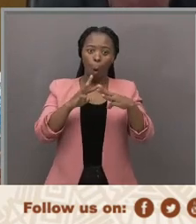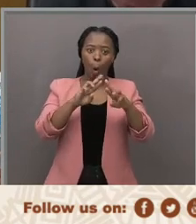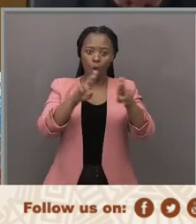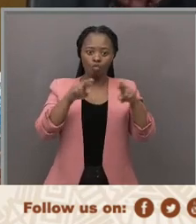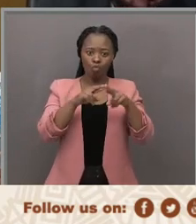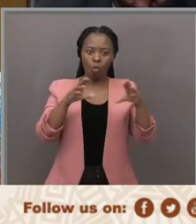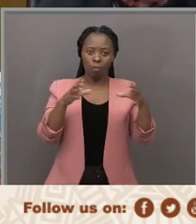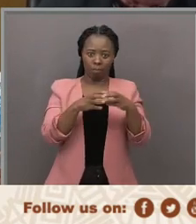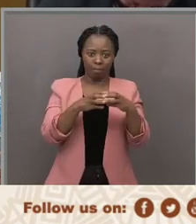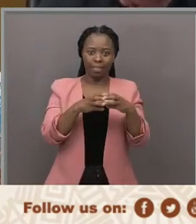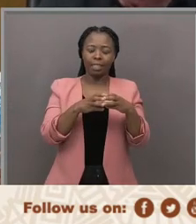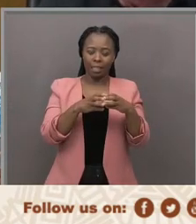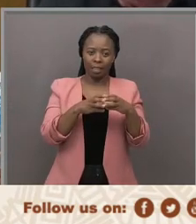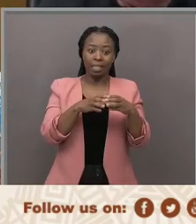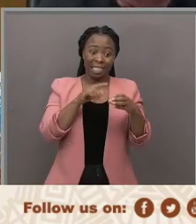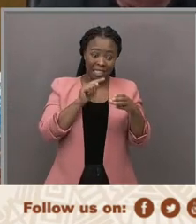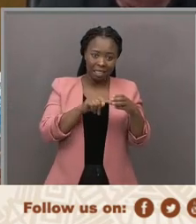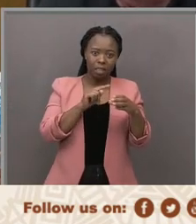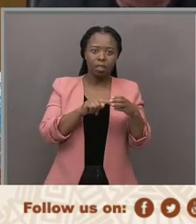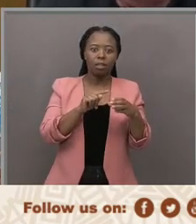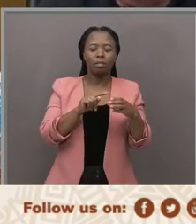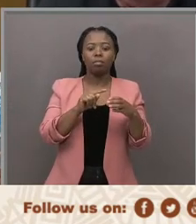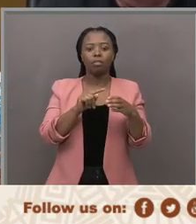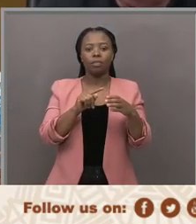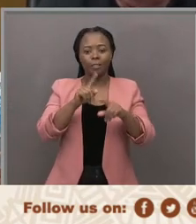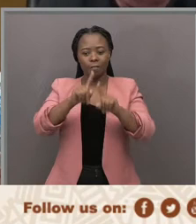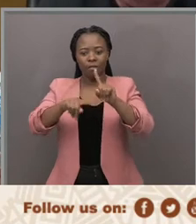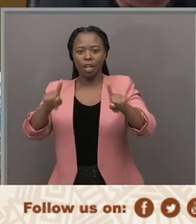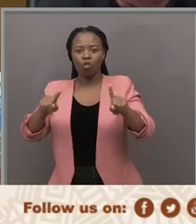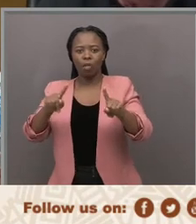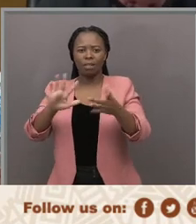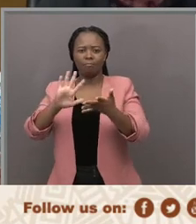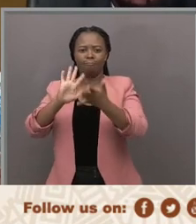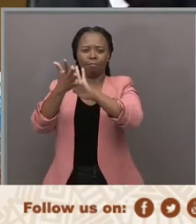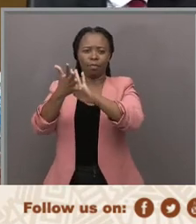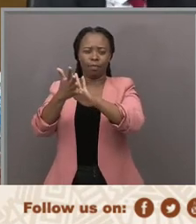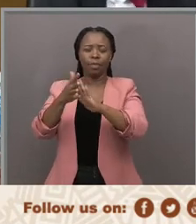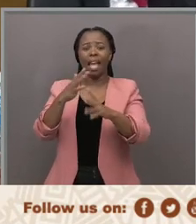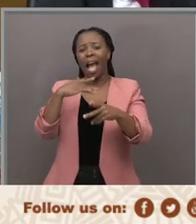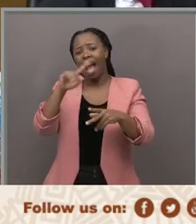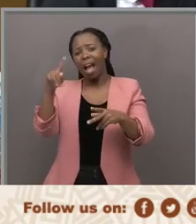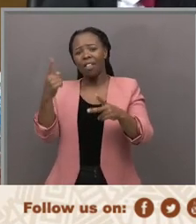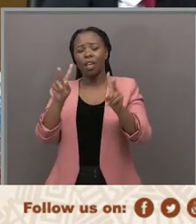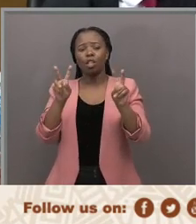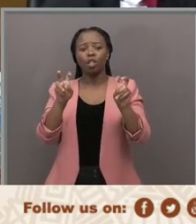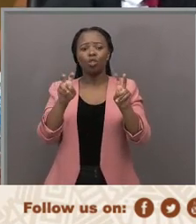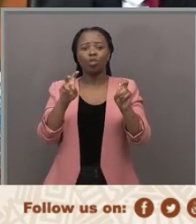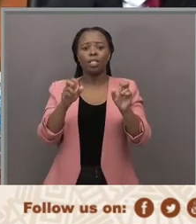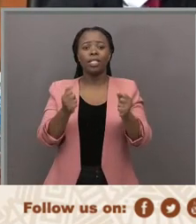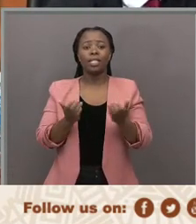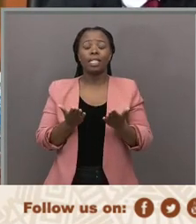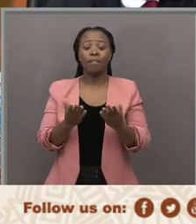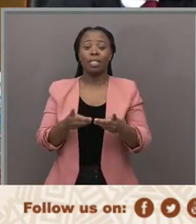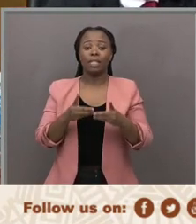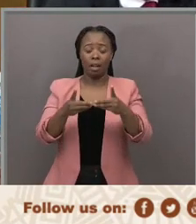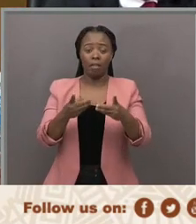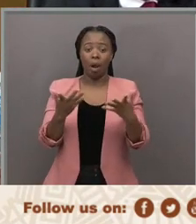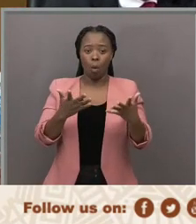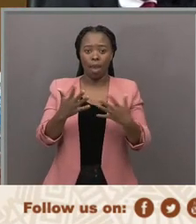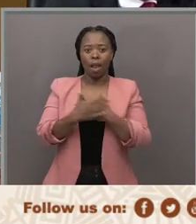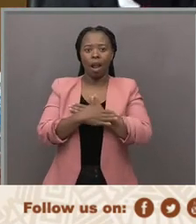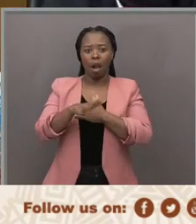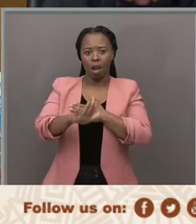us to deal with various disasters and other issues of service delivery in our province. We are also going to use a lot